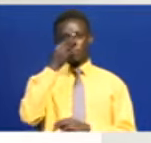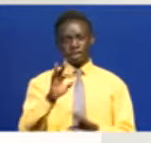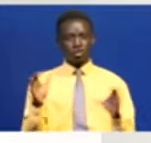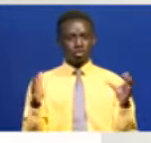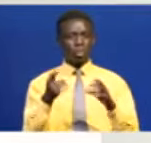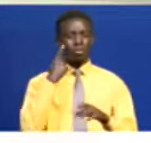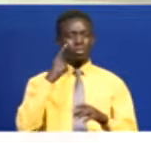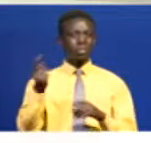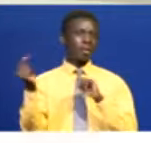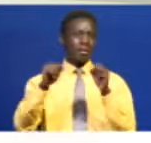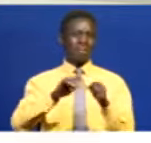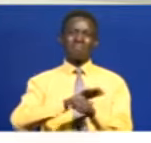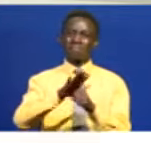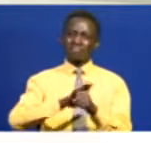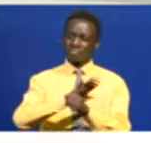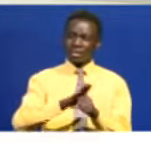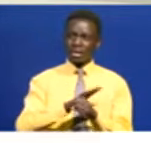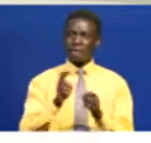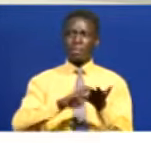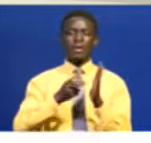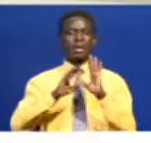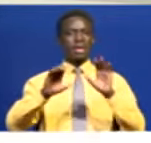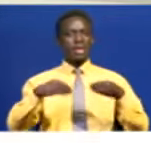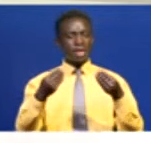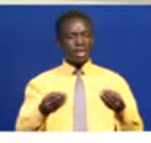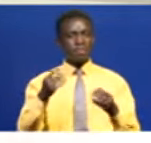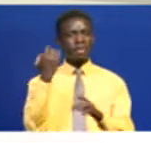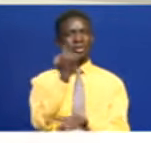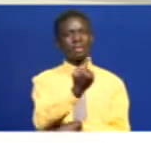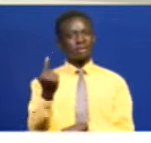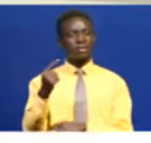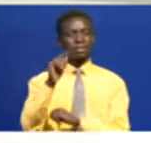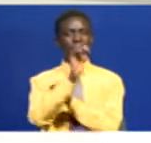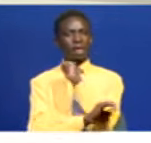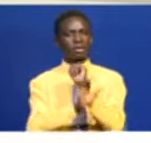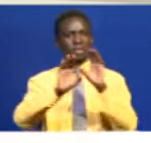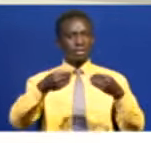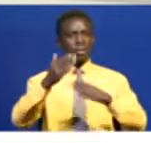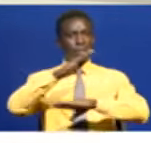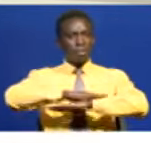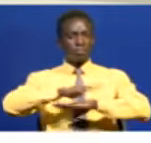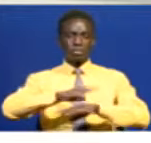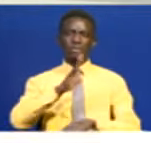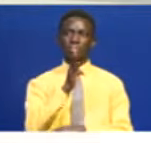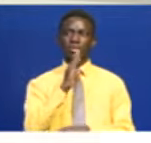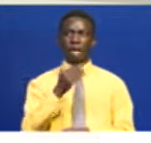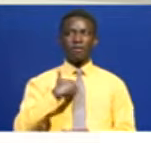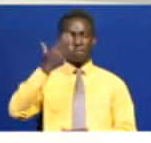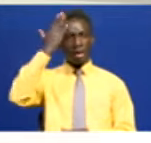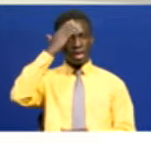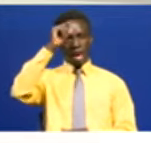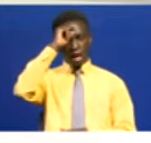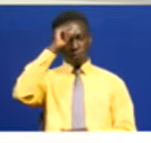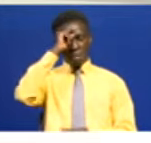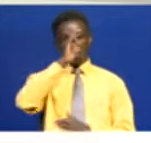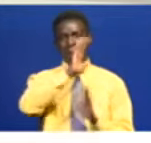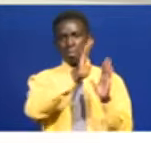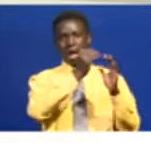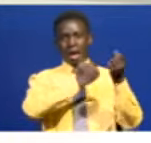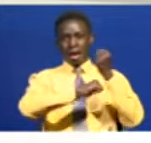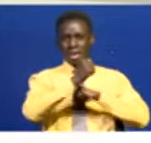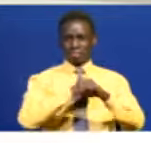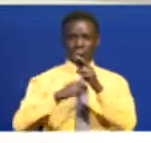Exactly. You know, they give you a platform to speak. Yes. Each country is given a platform to speak. Mm-hmm. We have head of government delegations. Yes. And, of